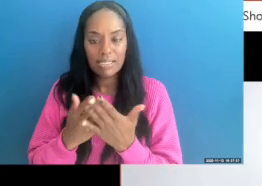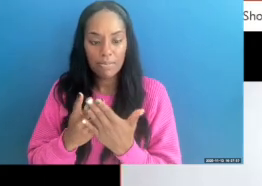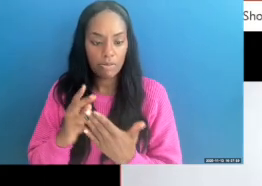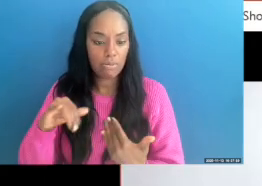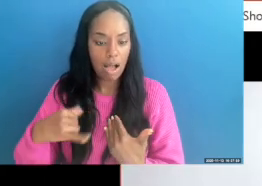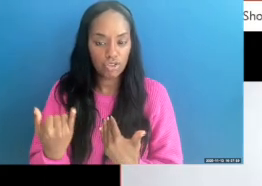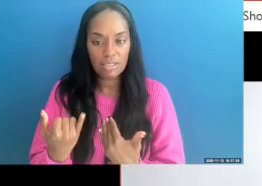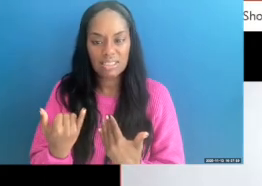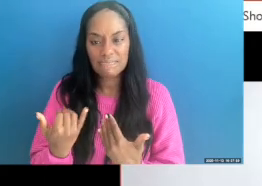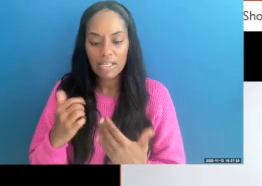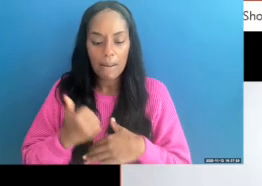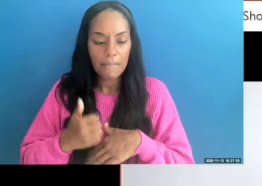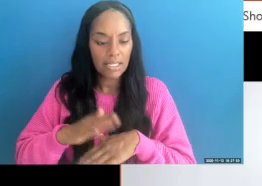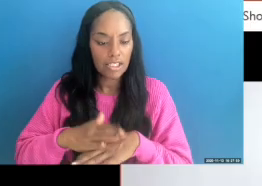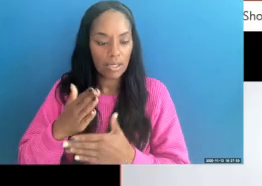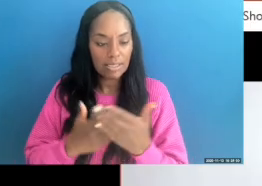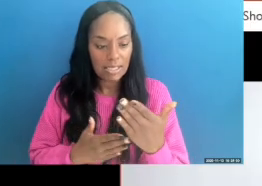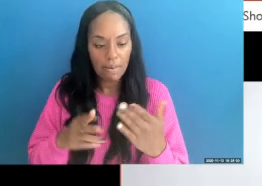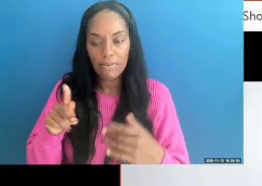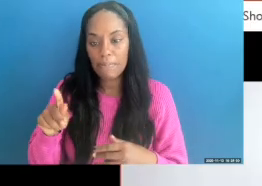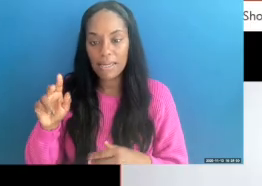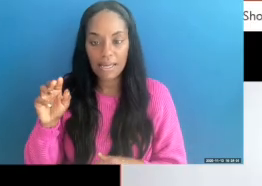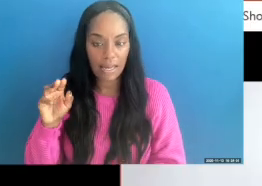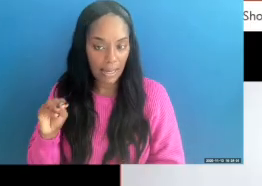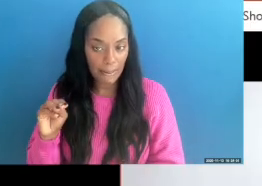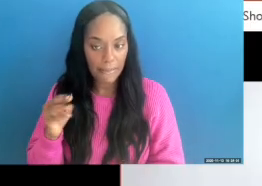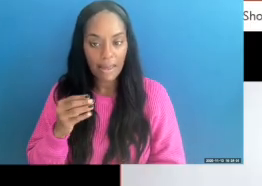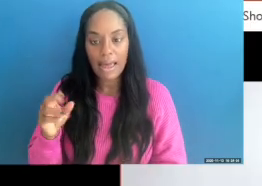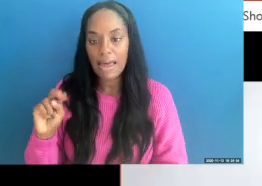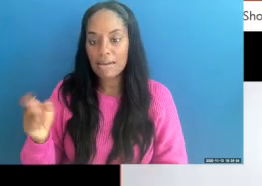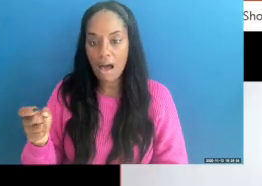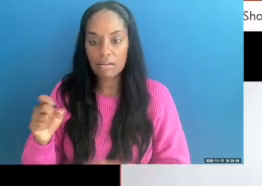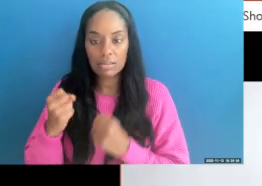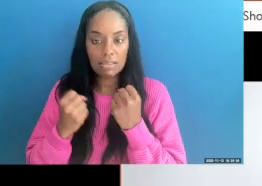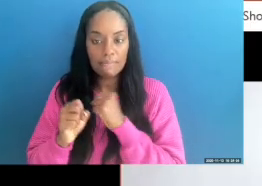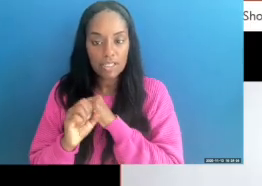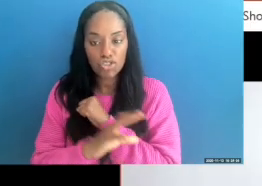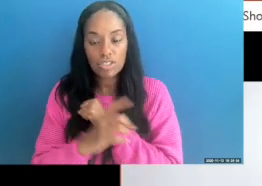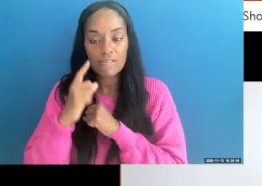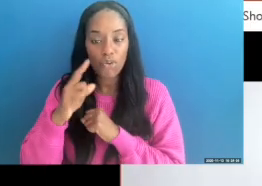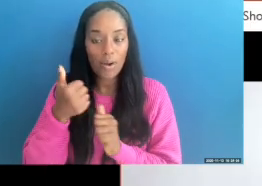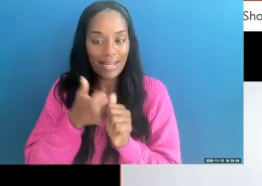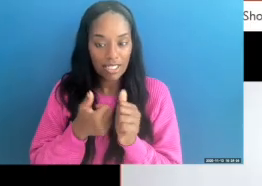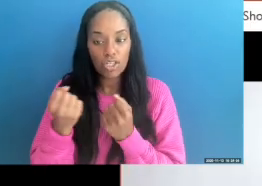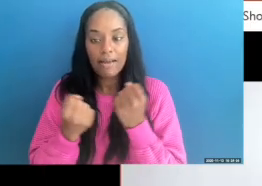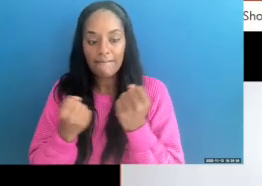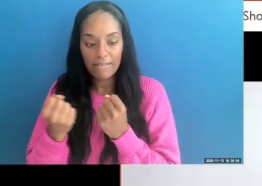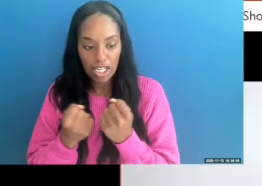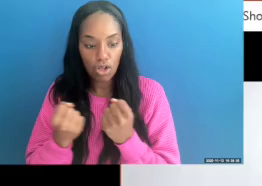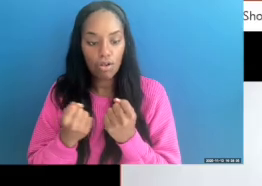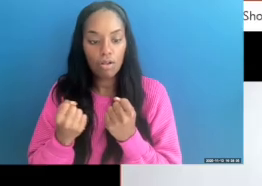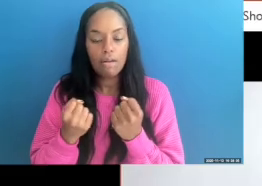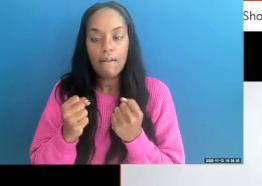these projects based on that, the PM and NOx emissions benefits on a per vehicle